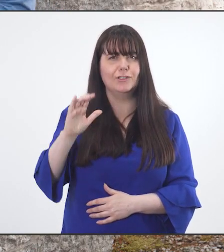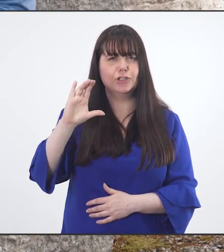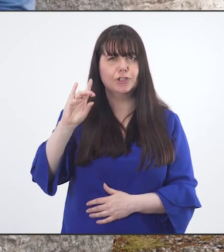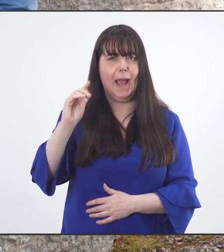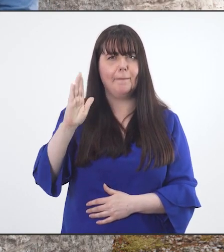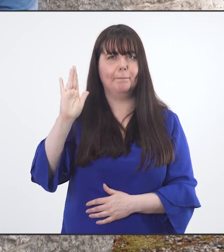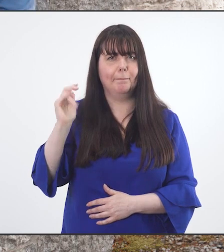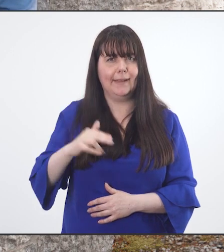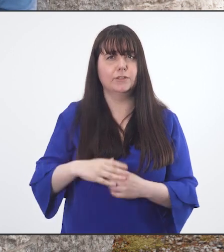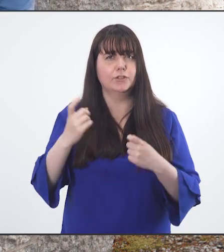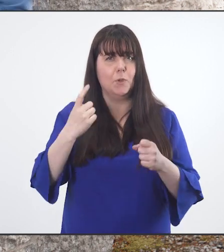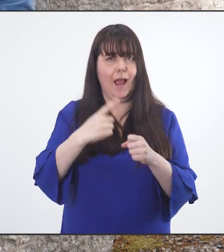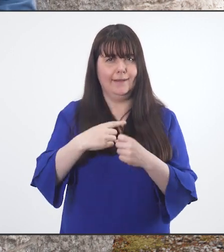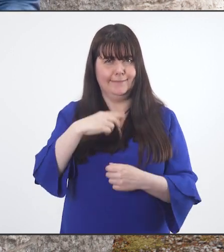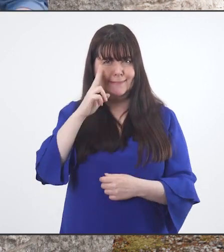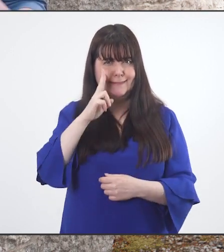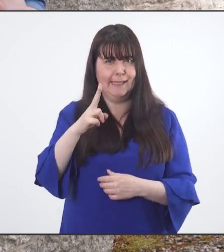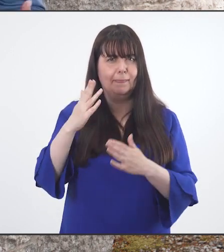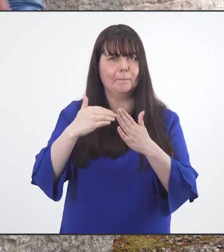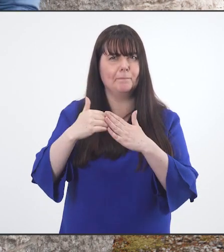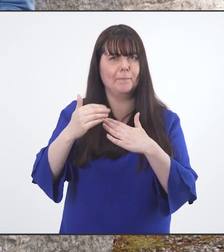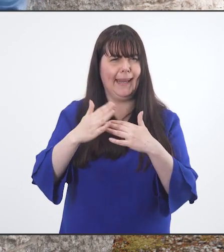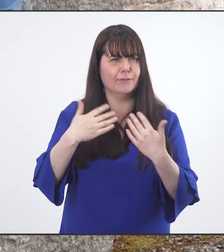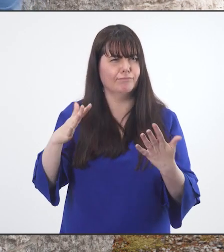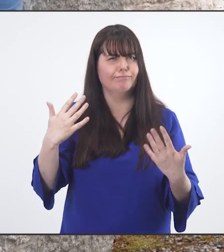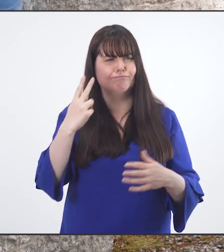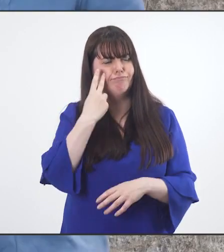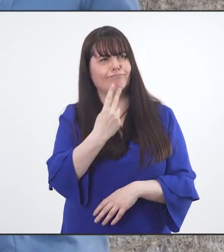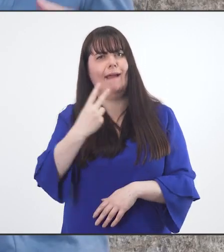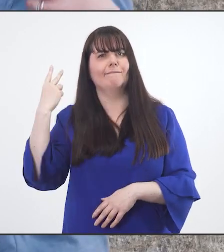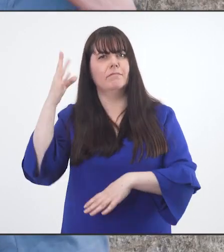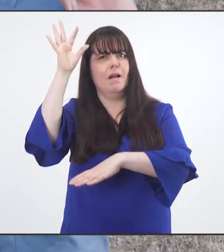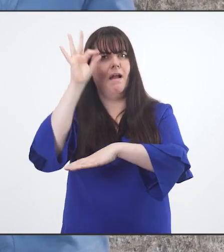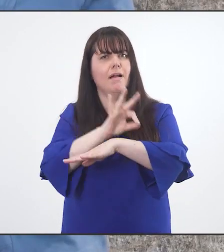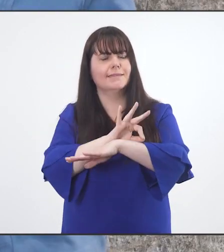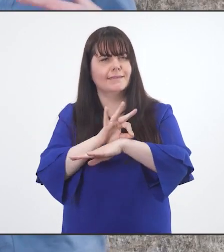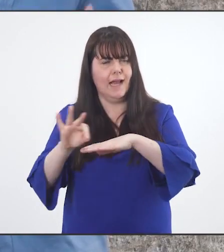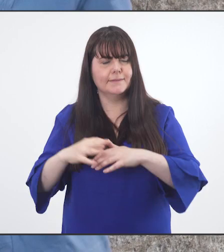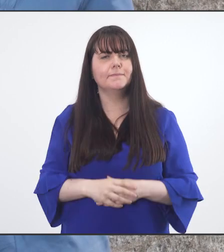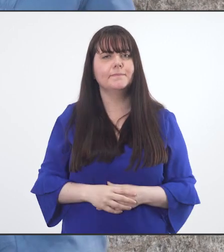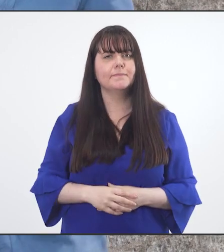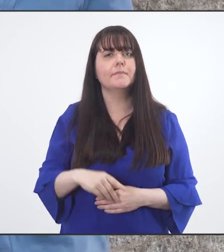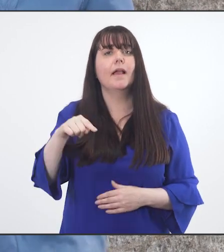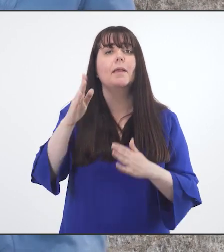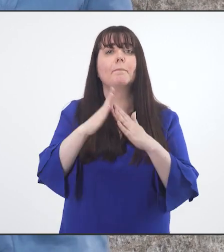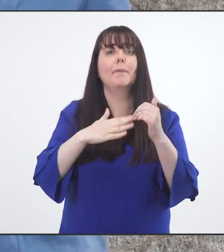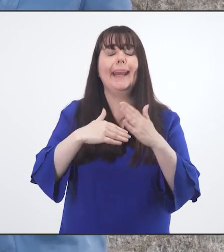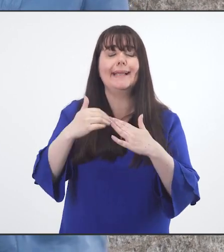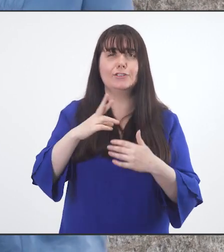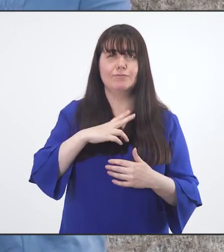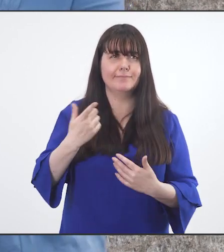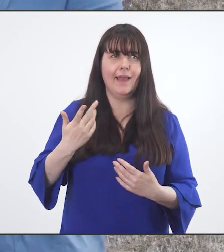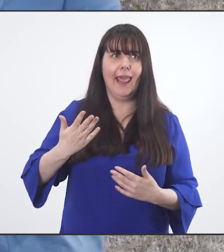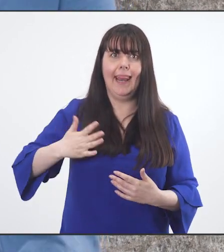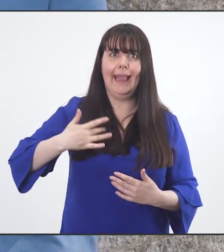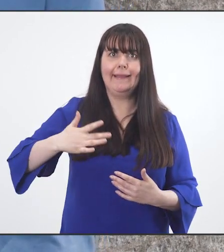he was buried here in the church. He was known as a chantry chaplain. So again, we can see the various uses of the building,